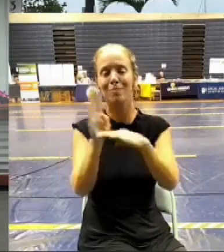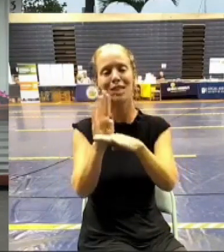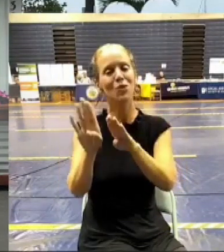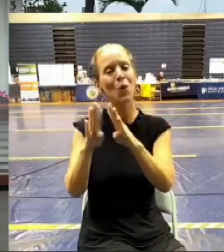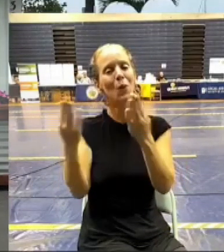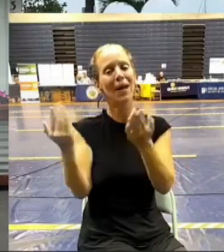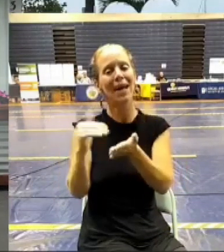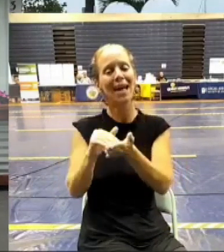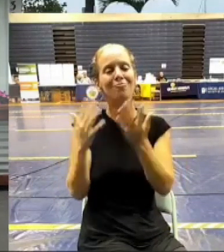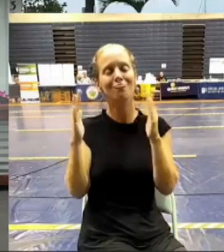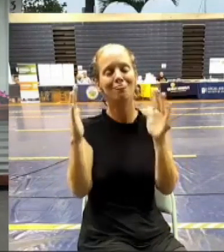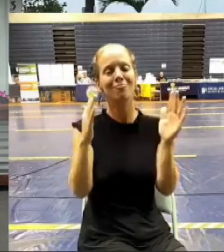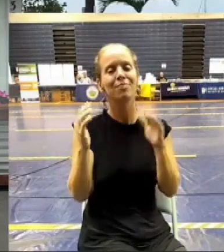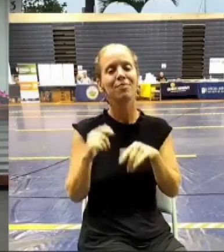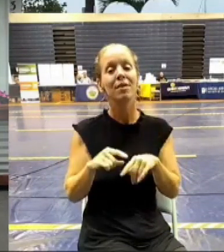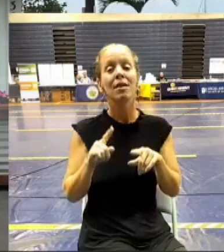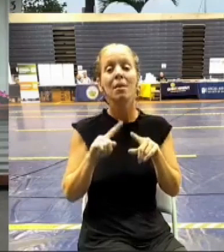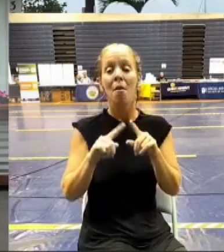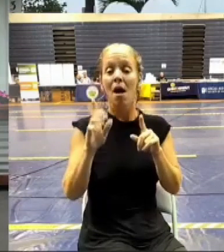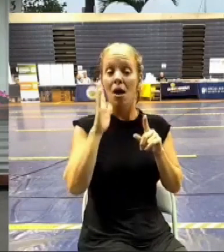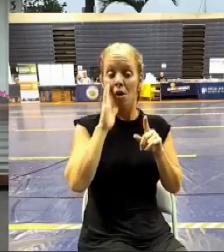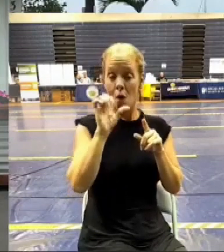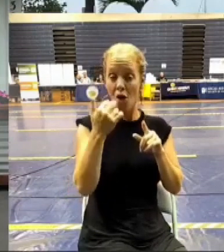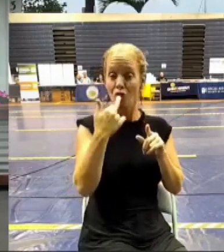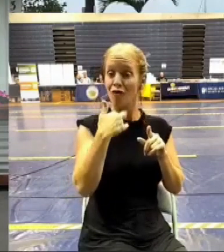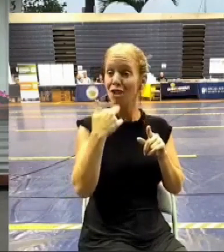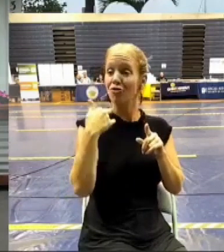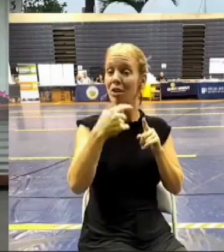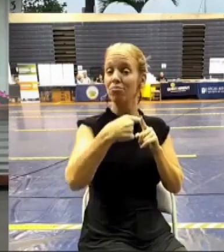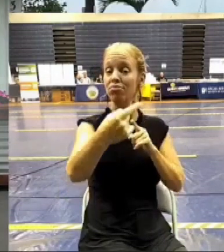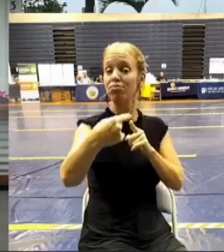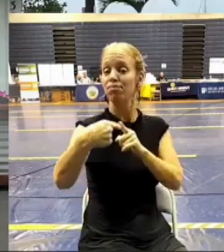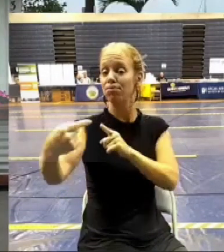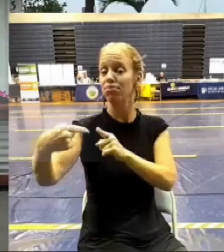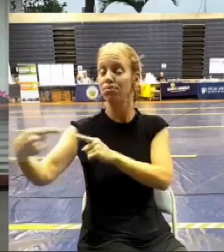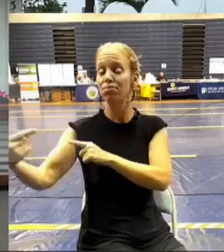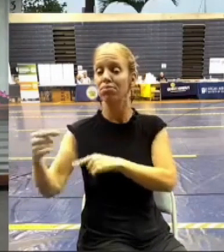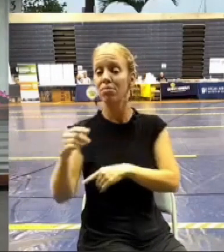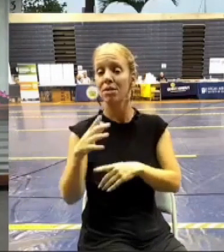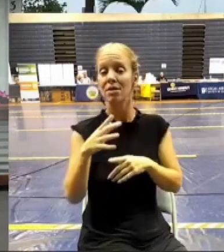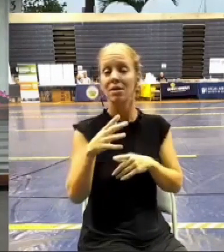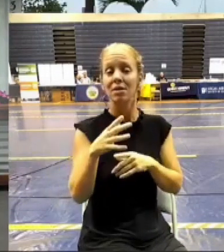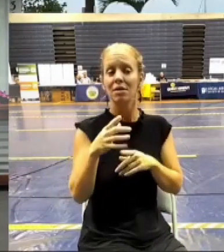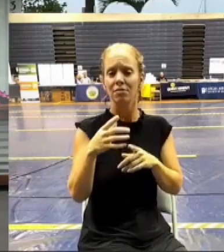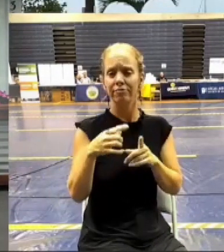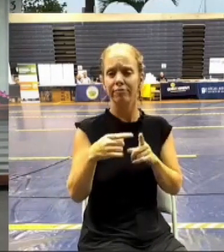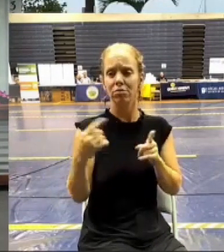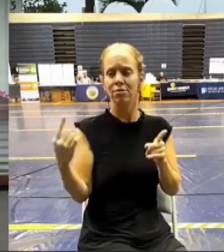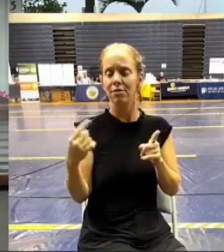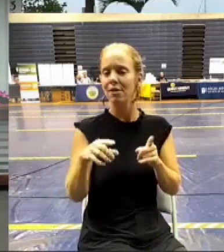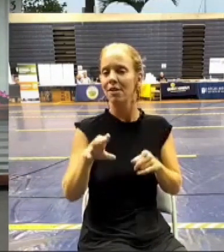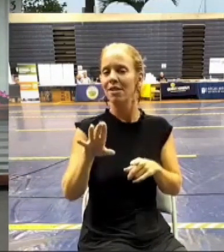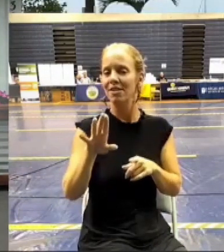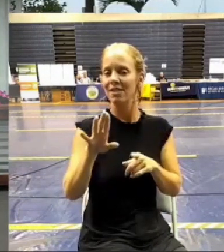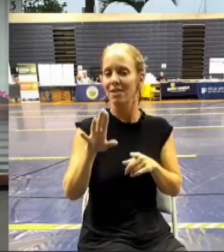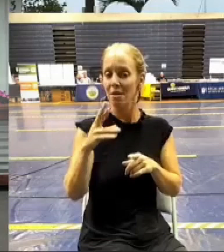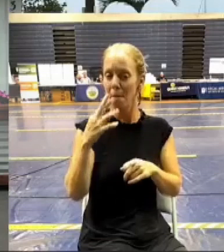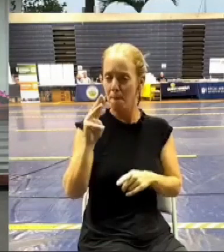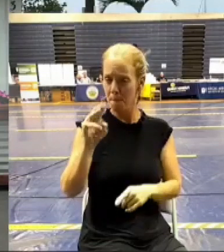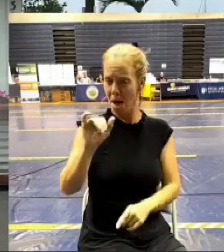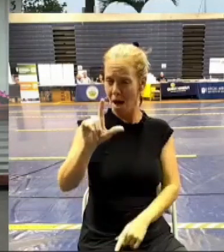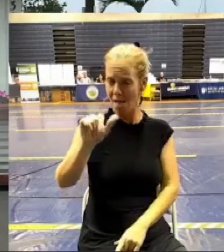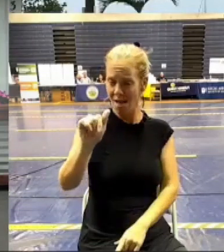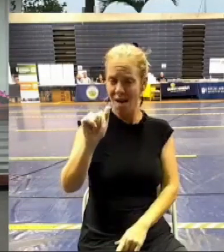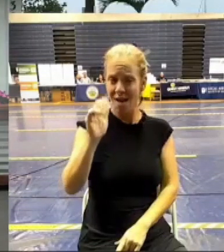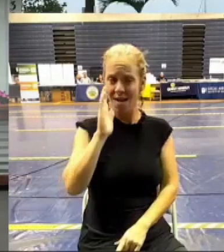there are other restaurants adjacent to Mala. I'm not sure if they're opening, but I did see, because I like soda, I did see a bunch of